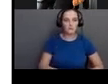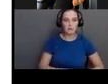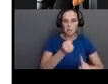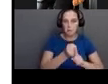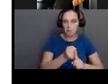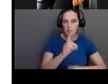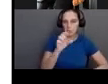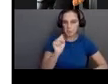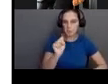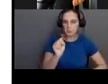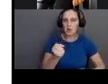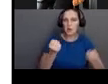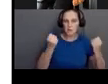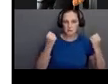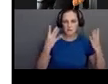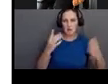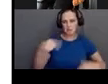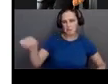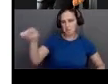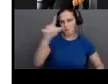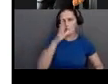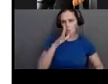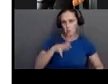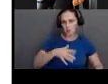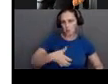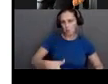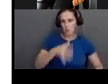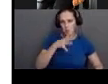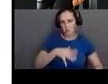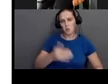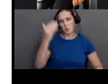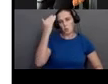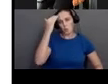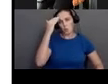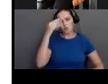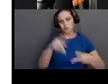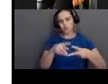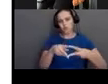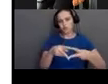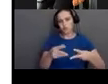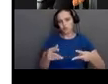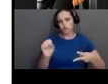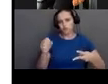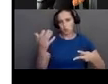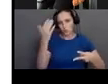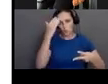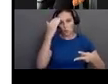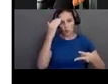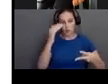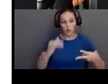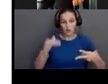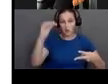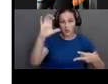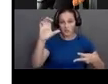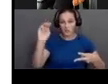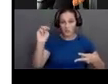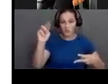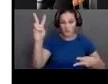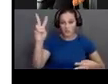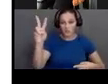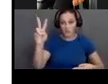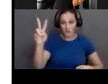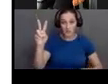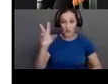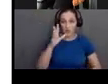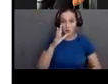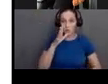you know, probably over 90% have heard of these conditions. If we look at CMD, 9% of pregnant women or